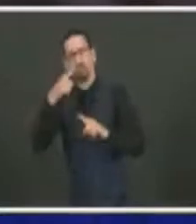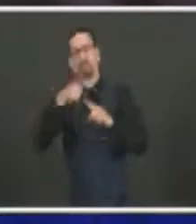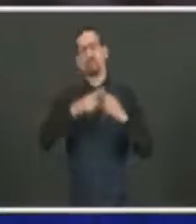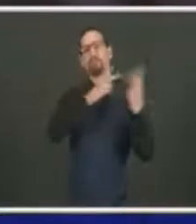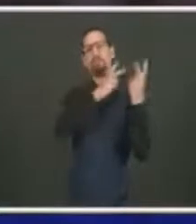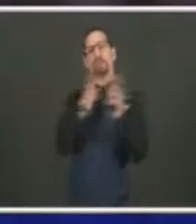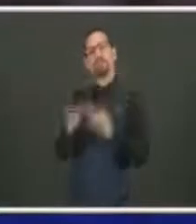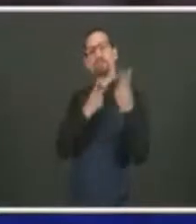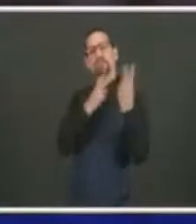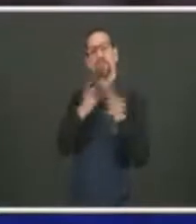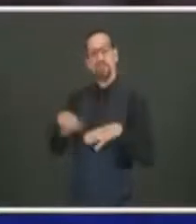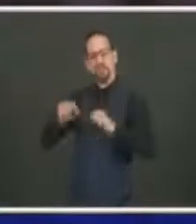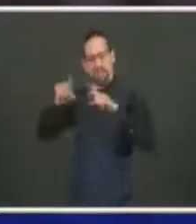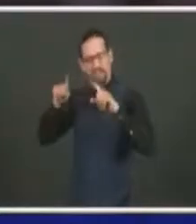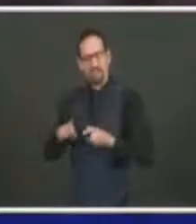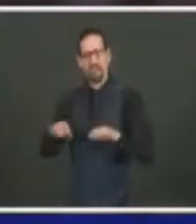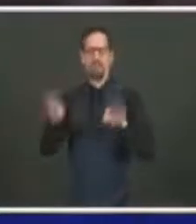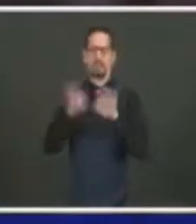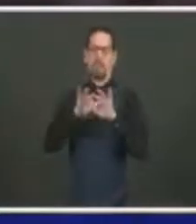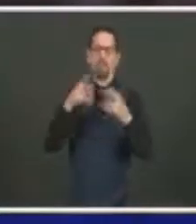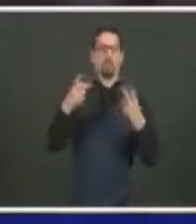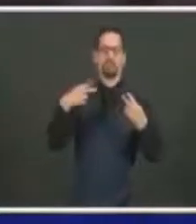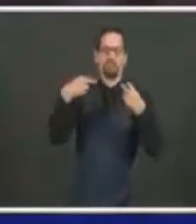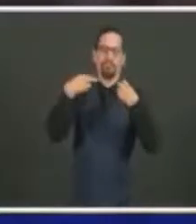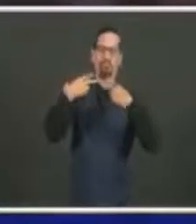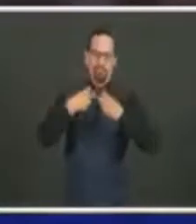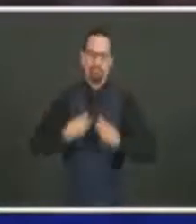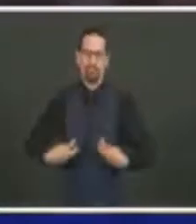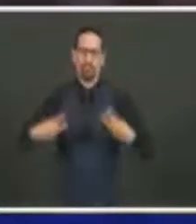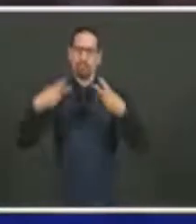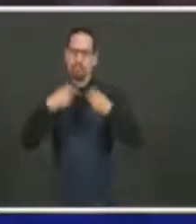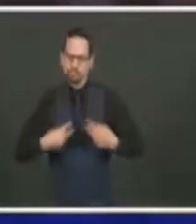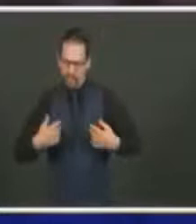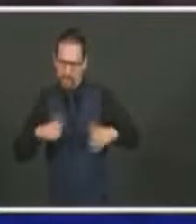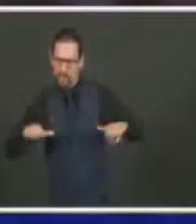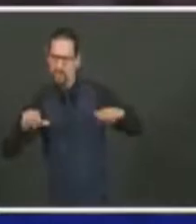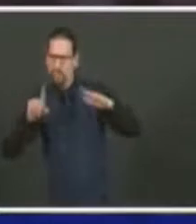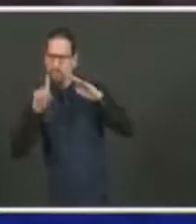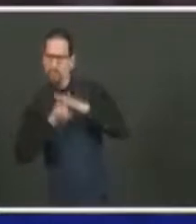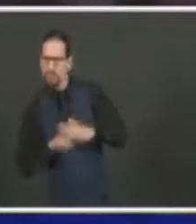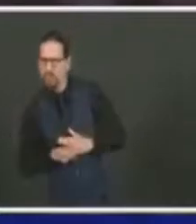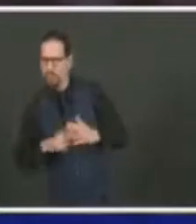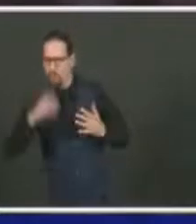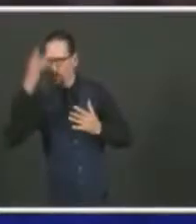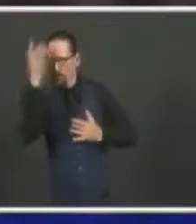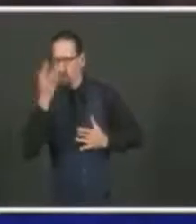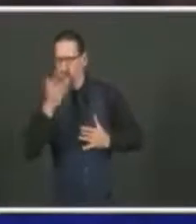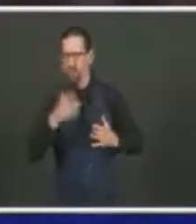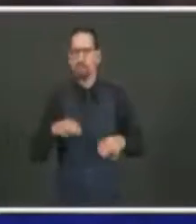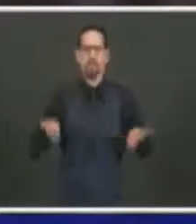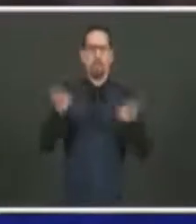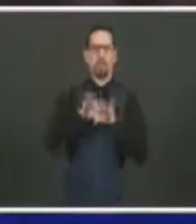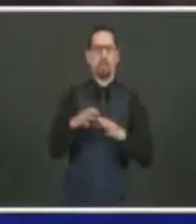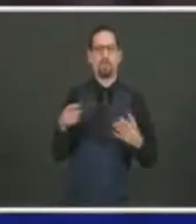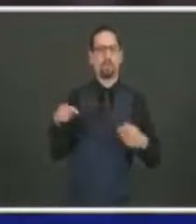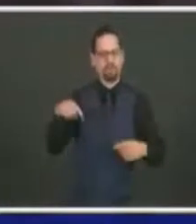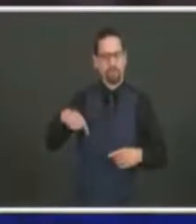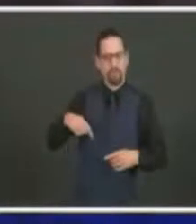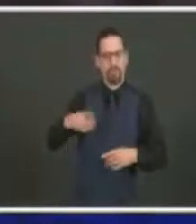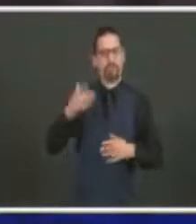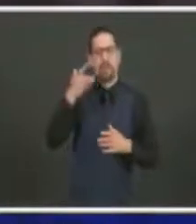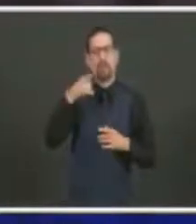of monitoring for symptoms and being able to stay local. In terms of the type of lead measure that we would be looking